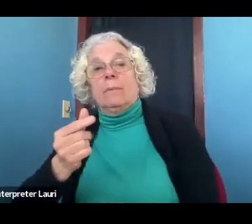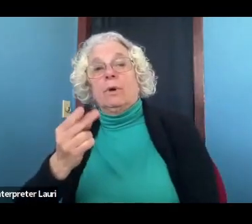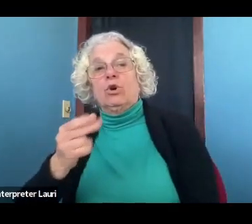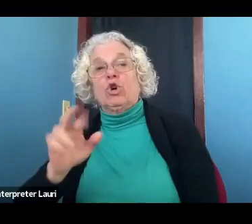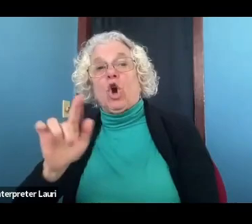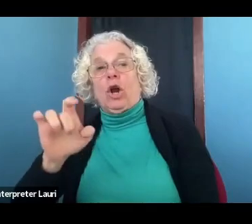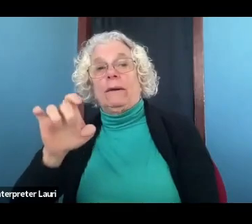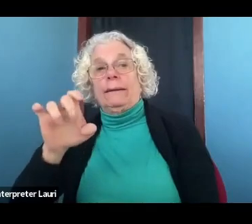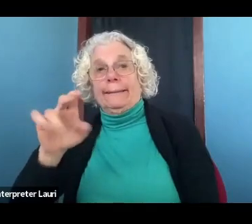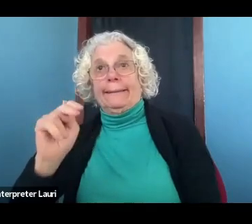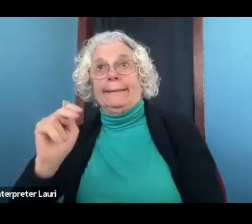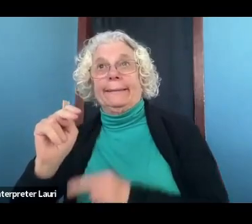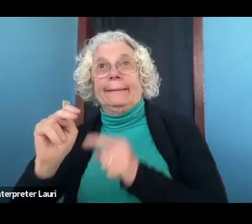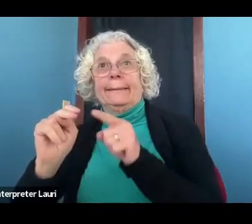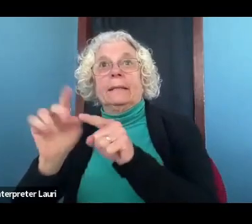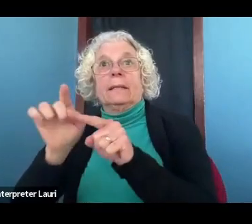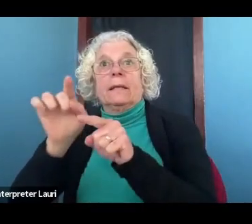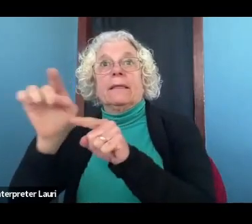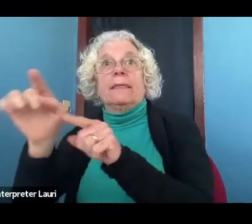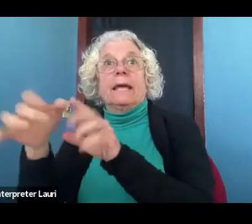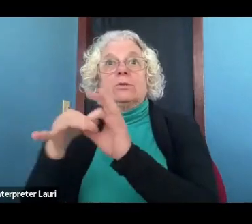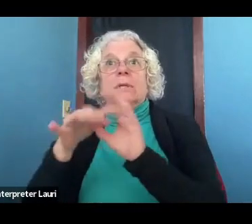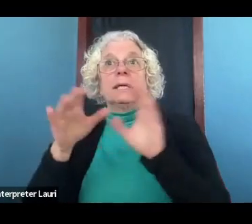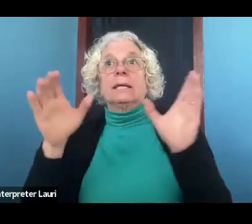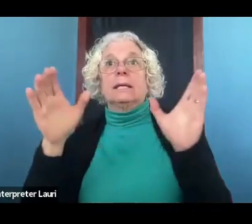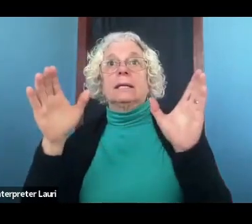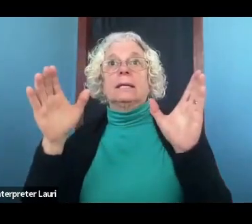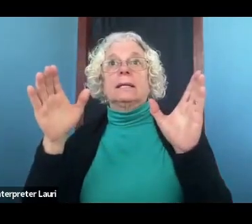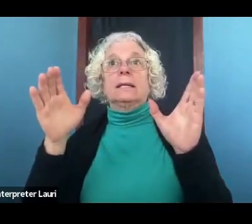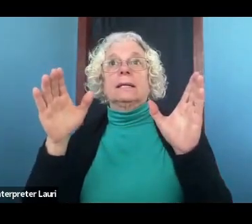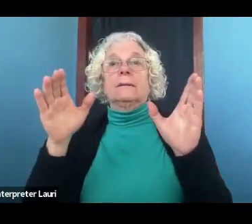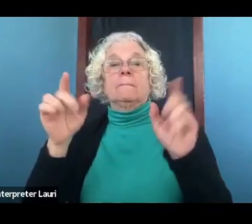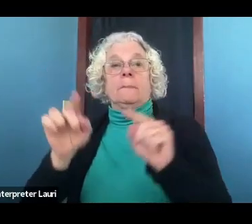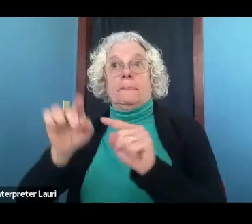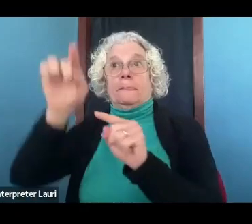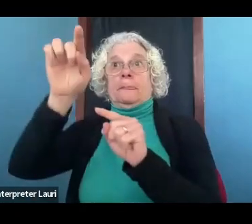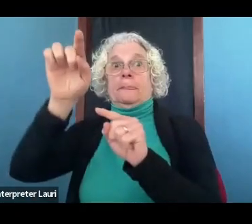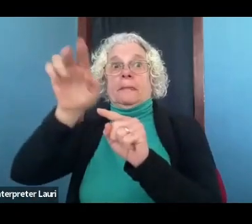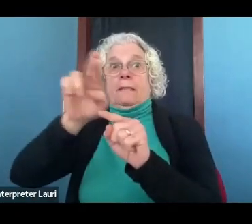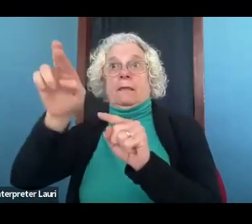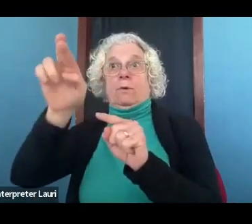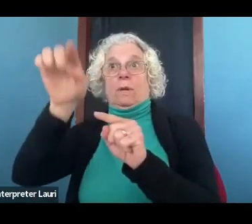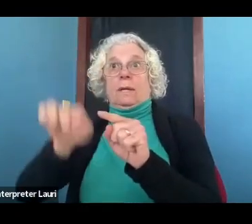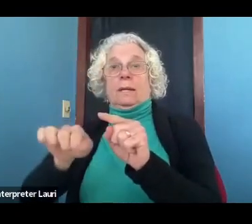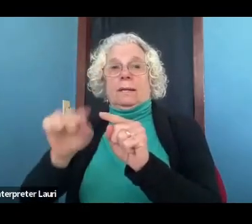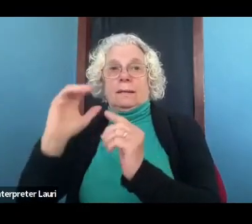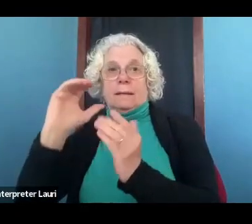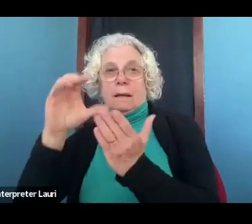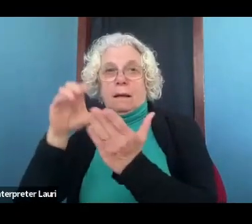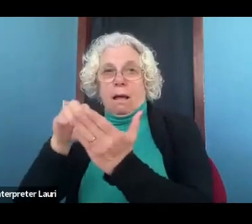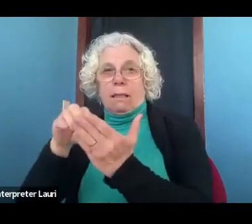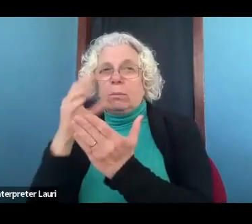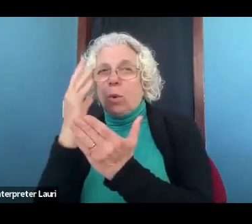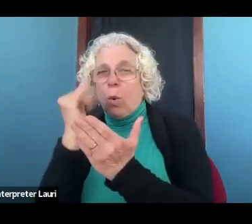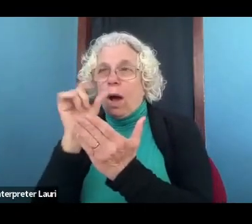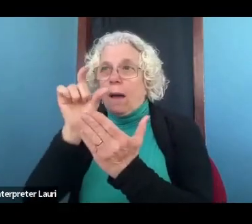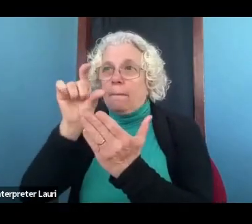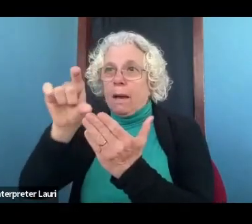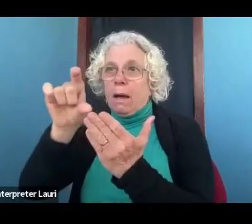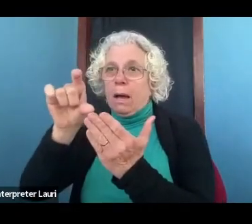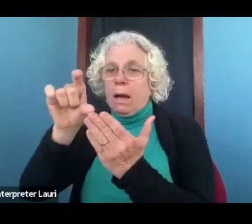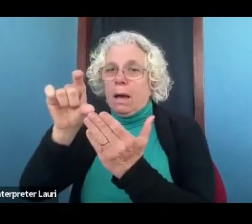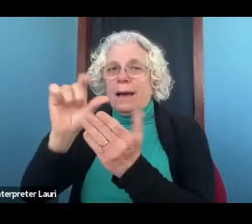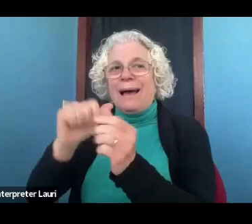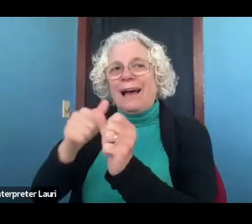upper box on the column on the right, it says under why, if you have a